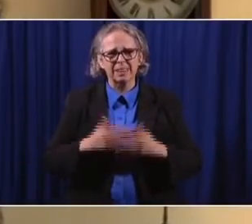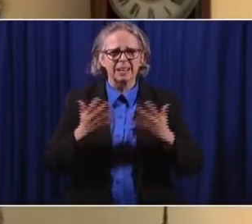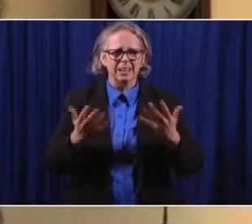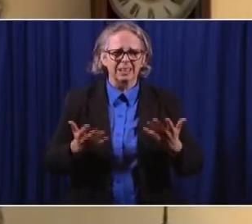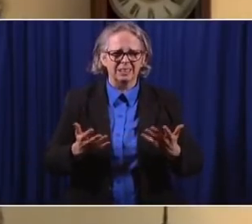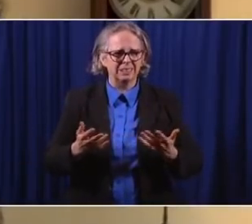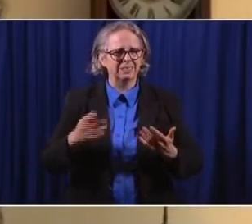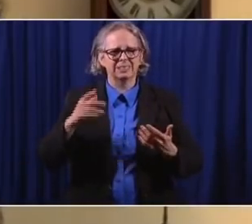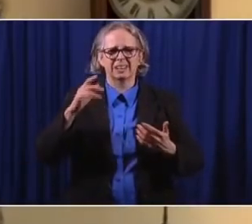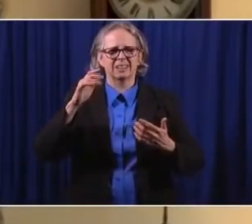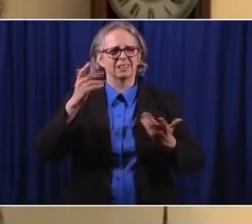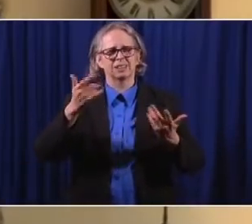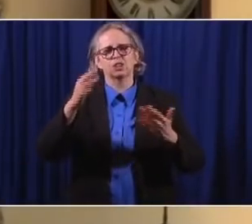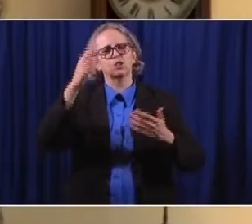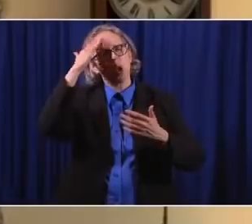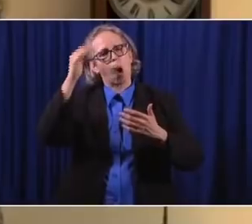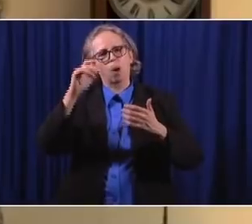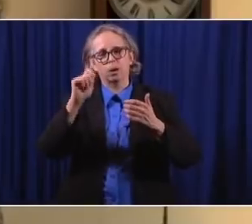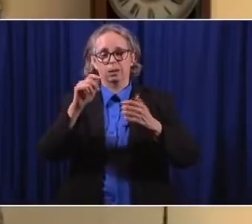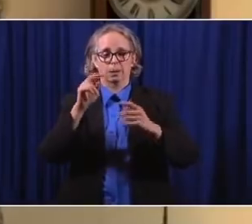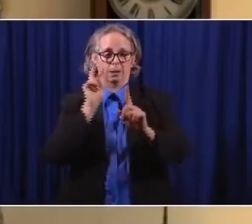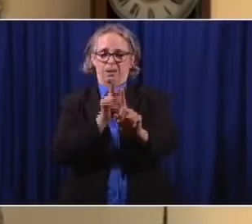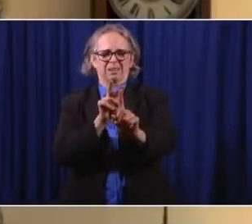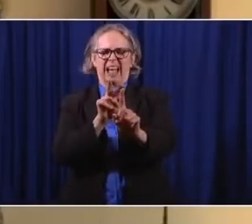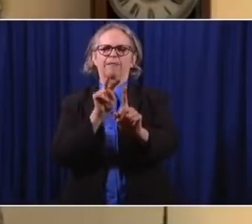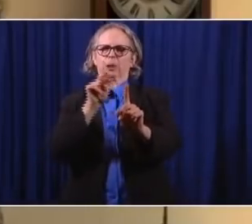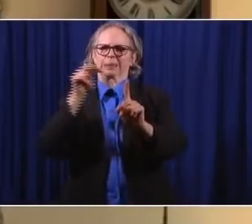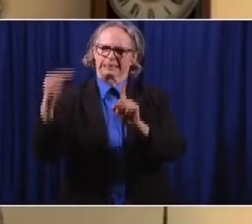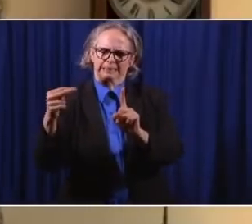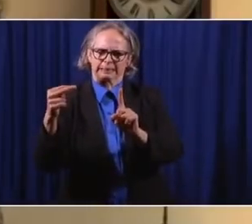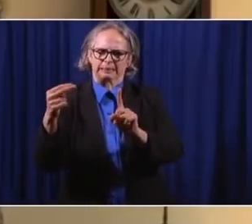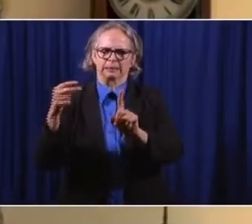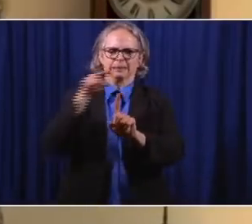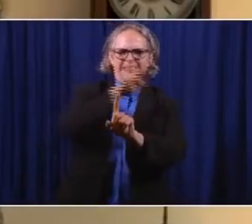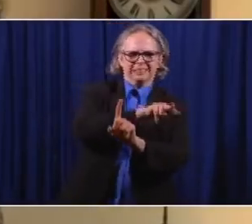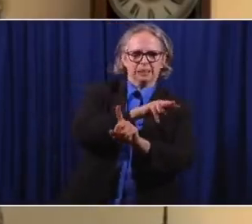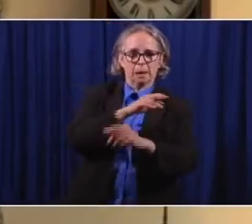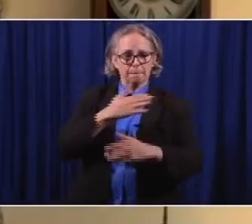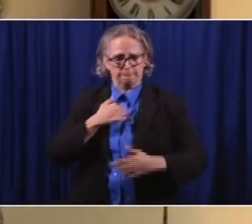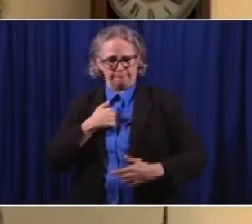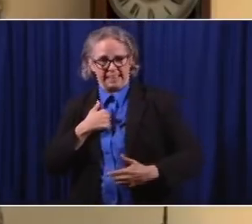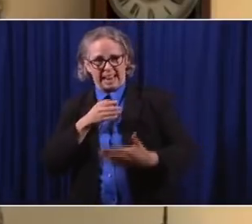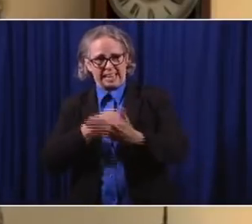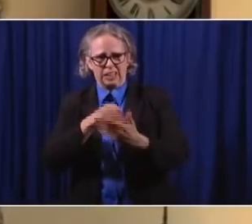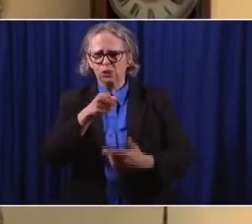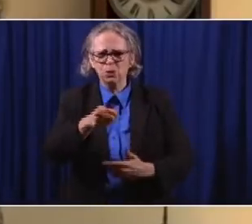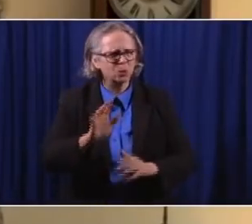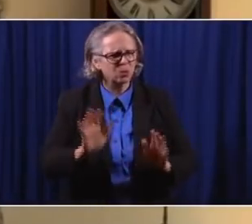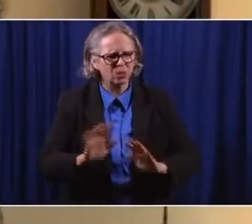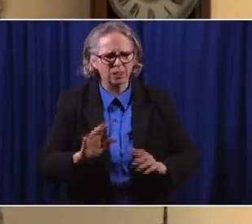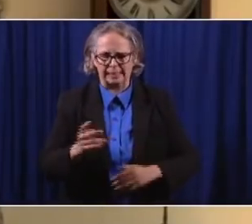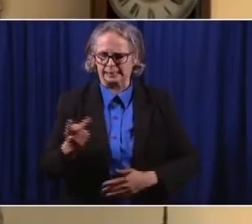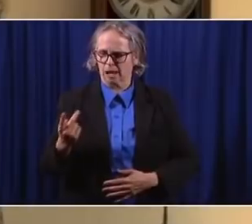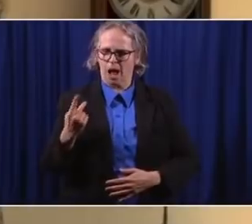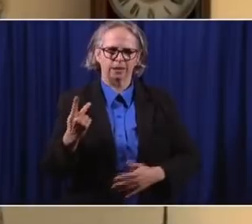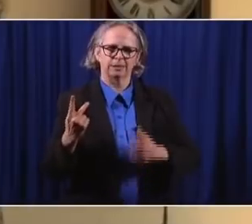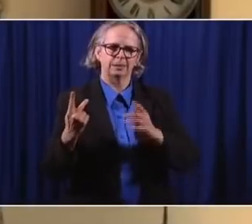against the virus. On the other issues, we may have disagreements, but